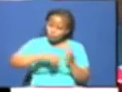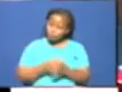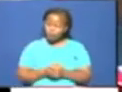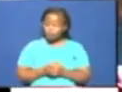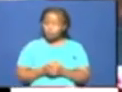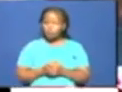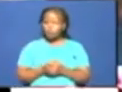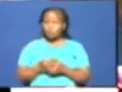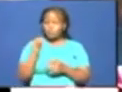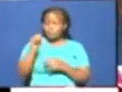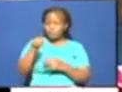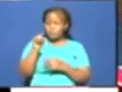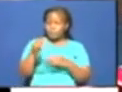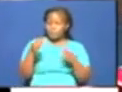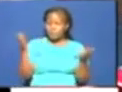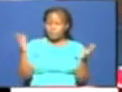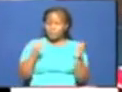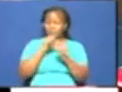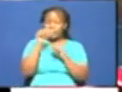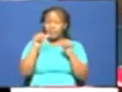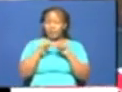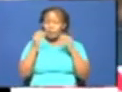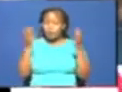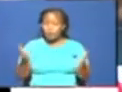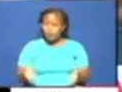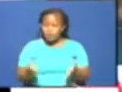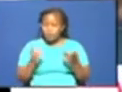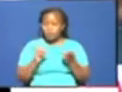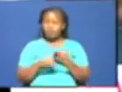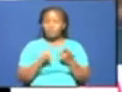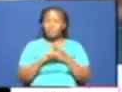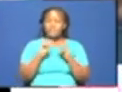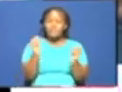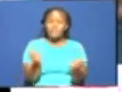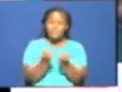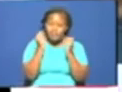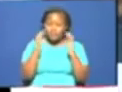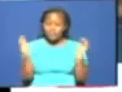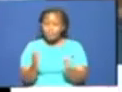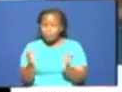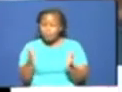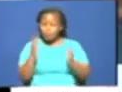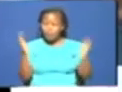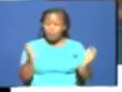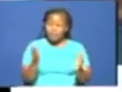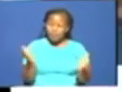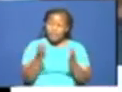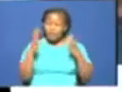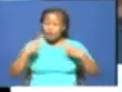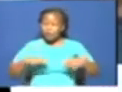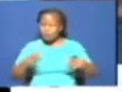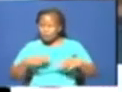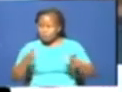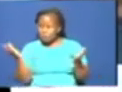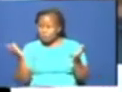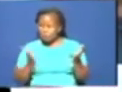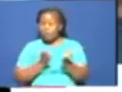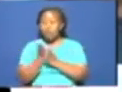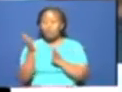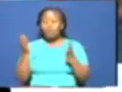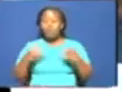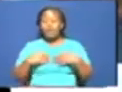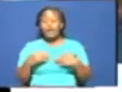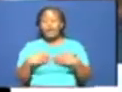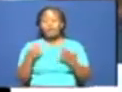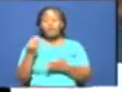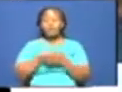This is about securing the welfare of the people by generating avenues